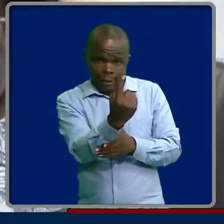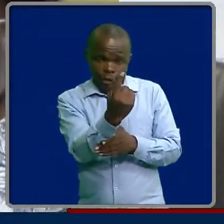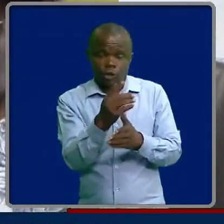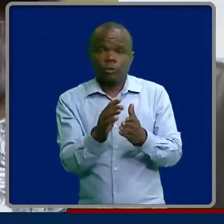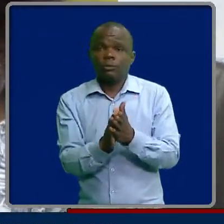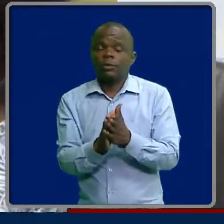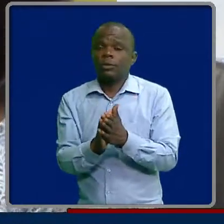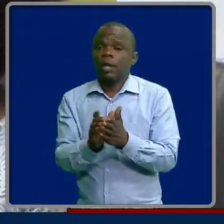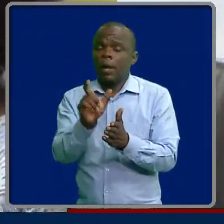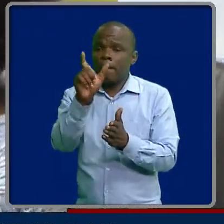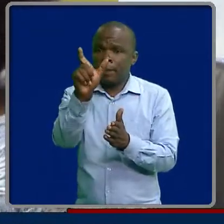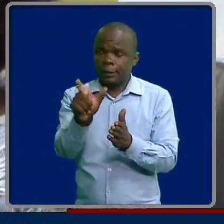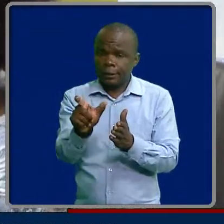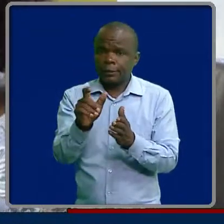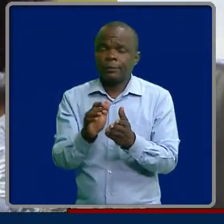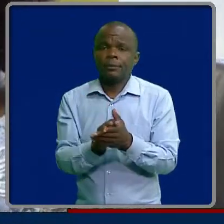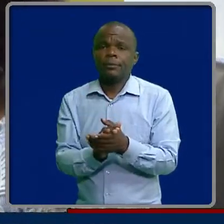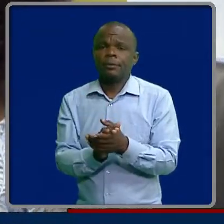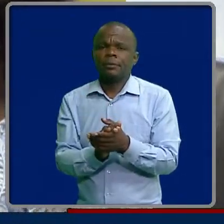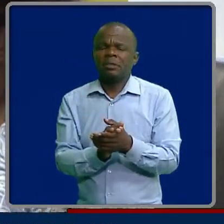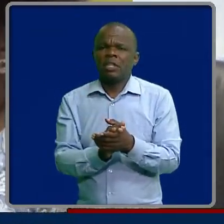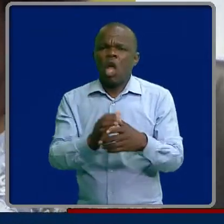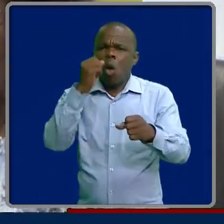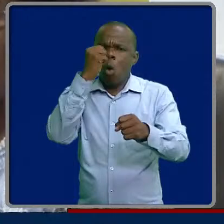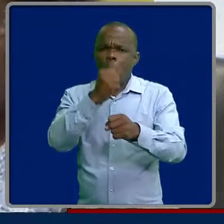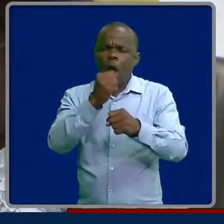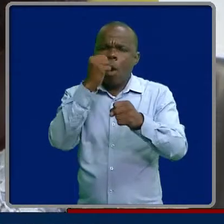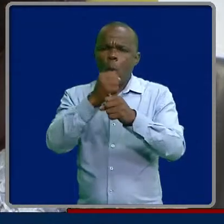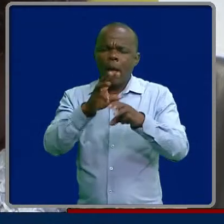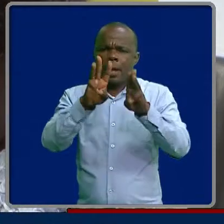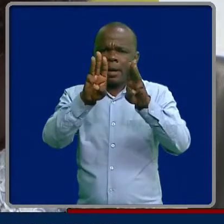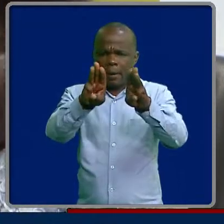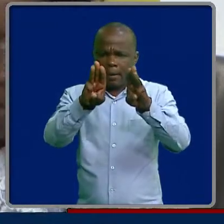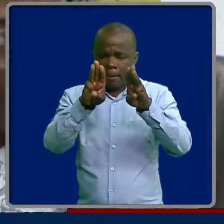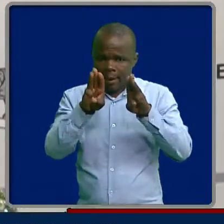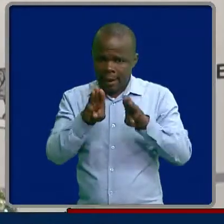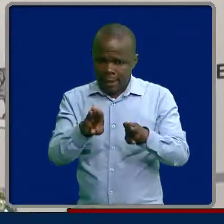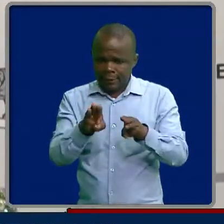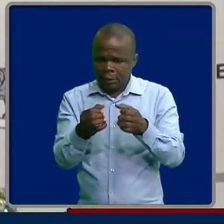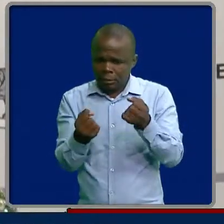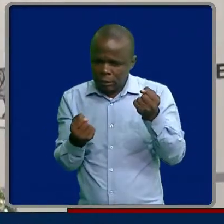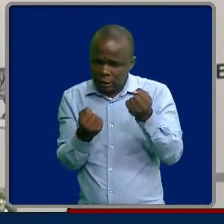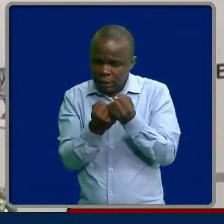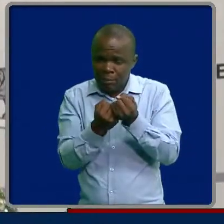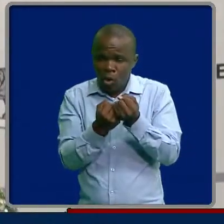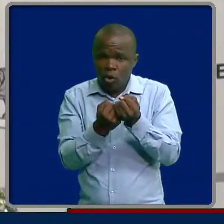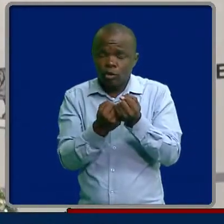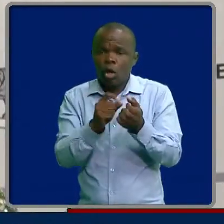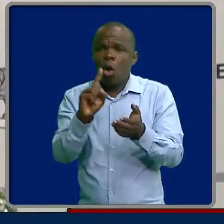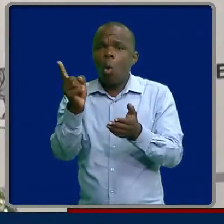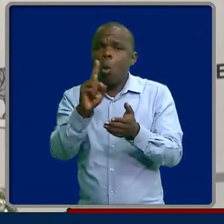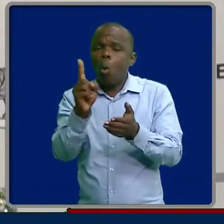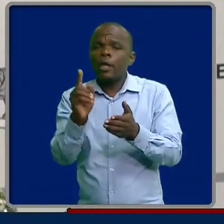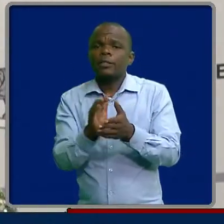workplaces that harness the creativity and innovation of